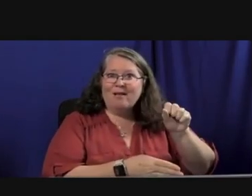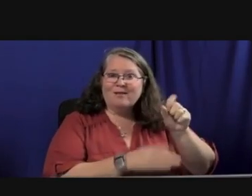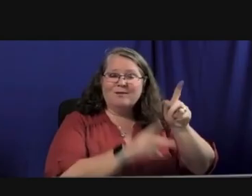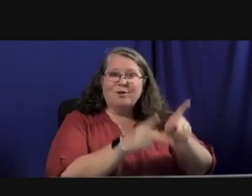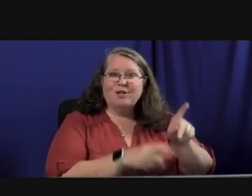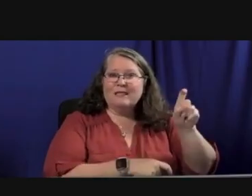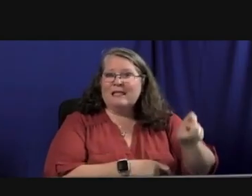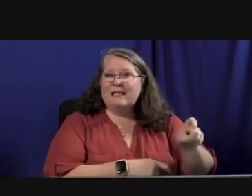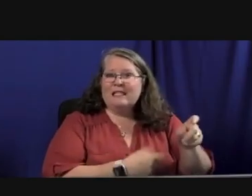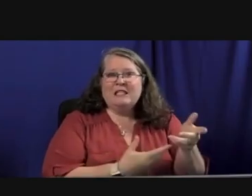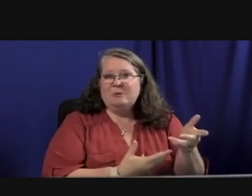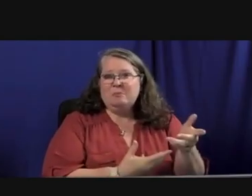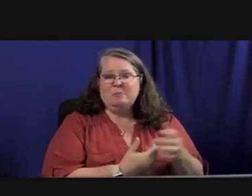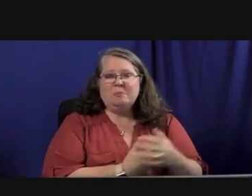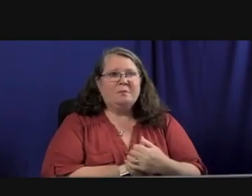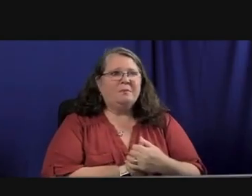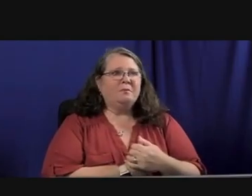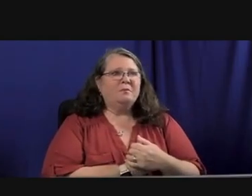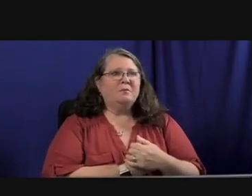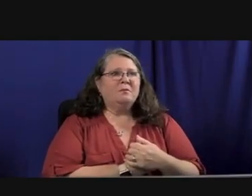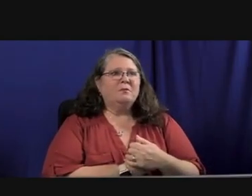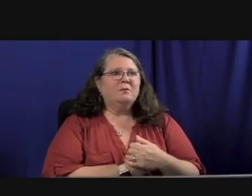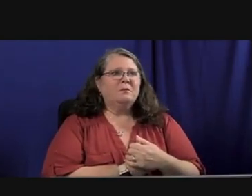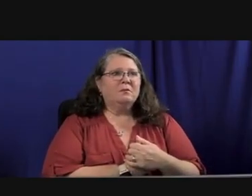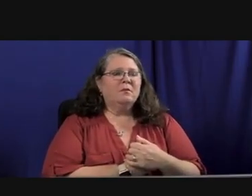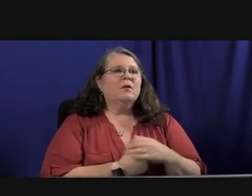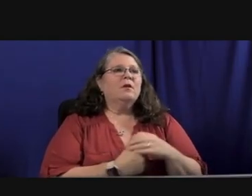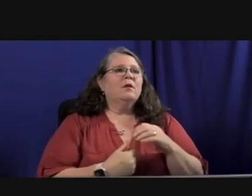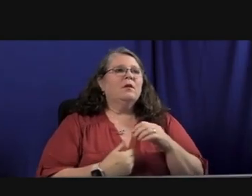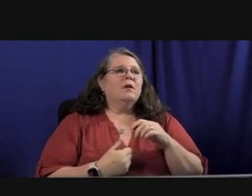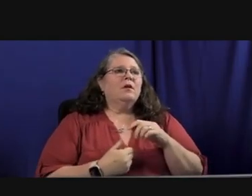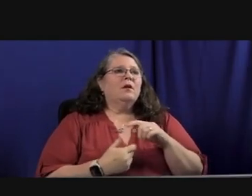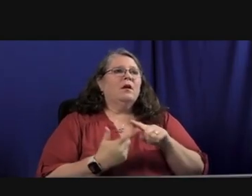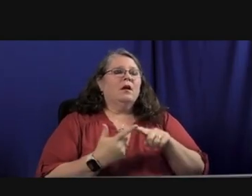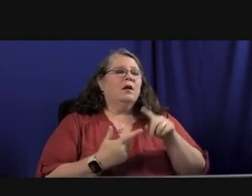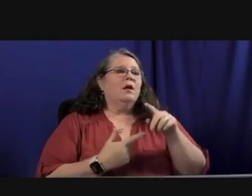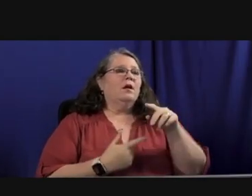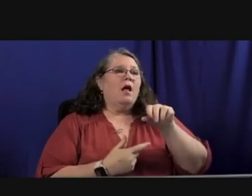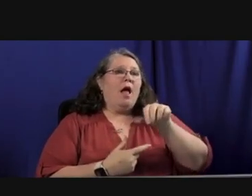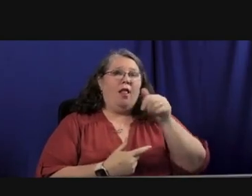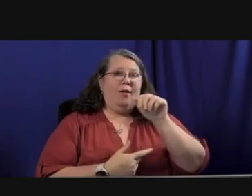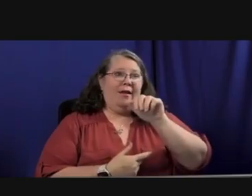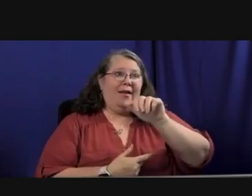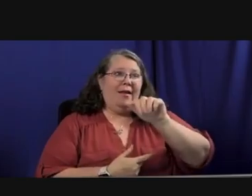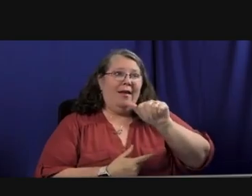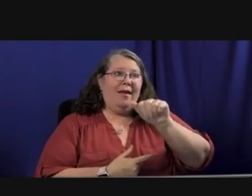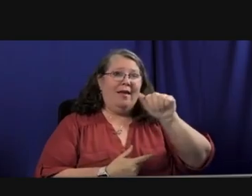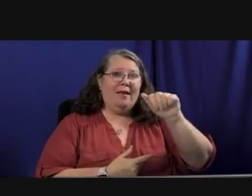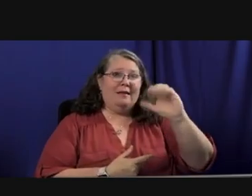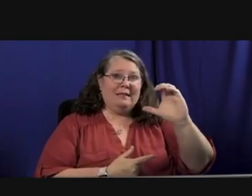visual communication aid is what I was trying to mention, but that is what that picture